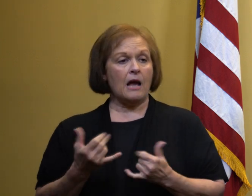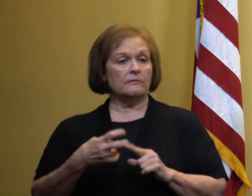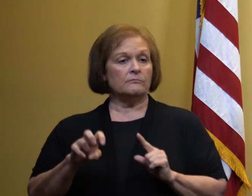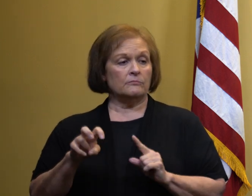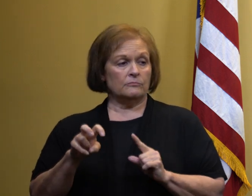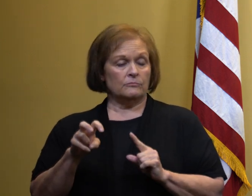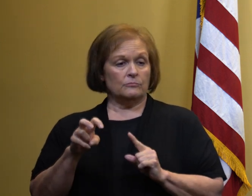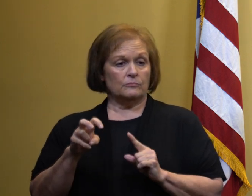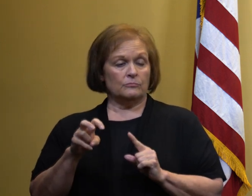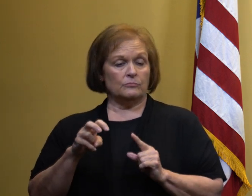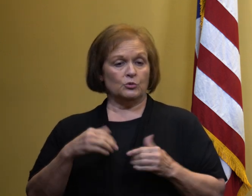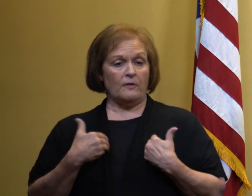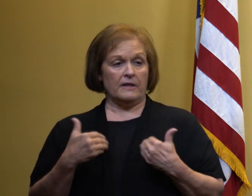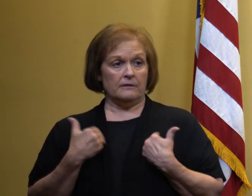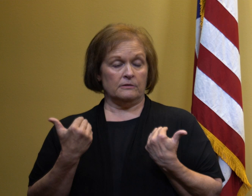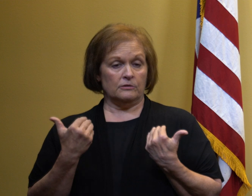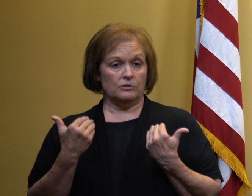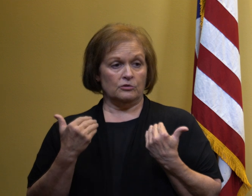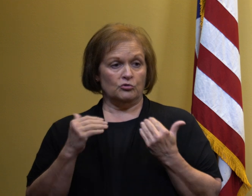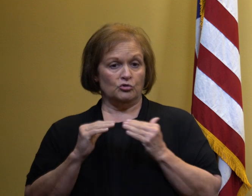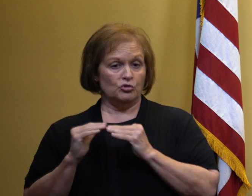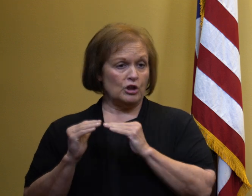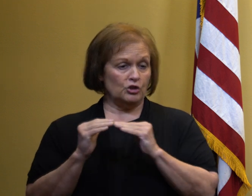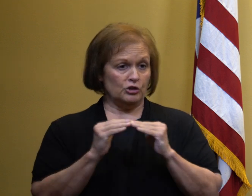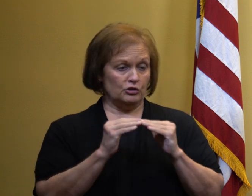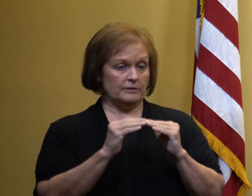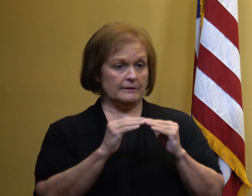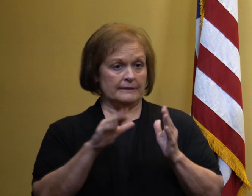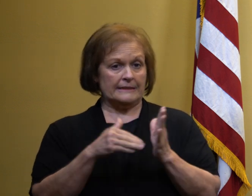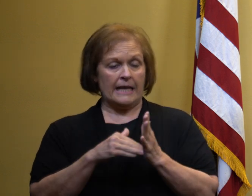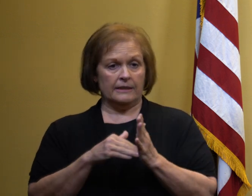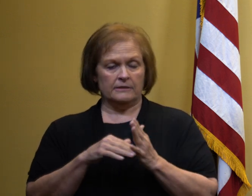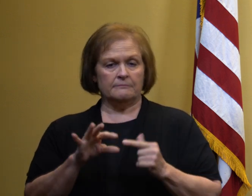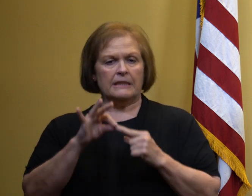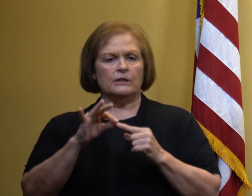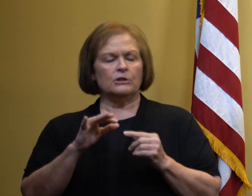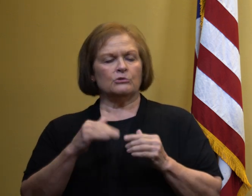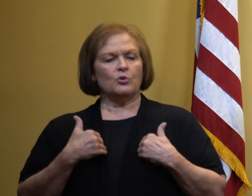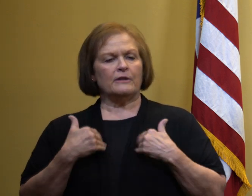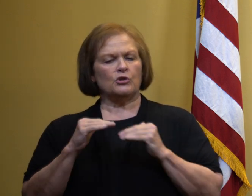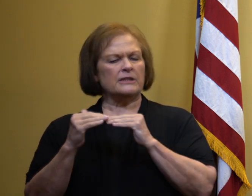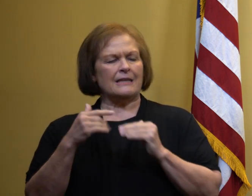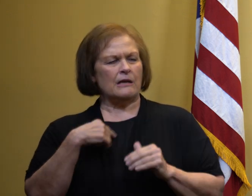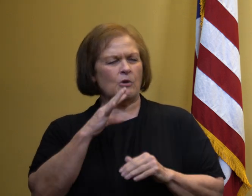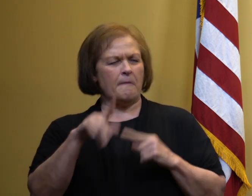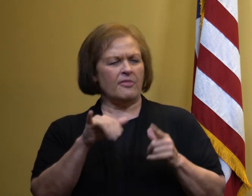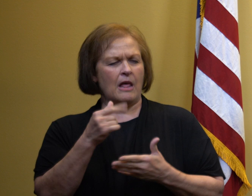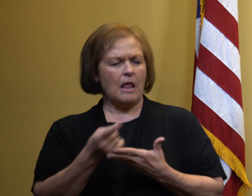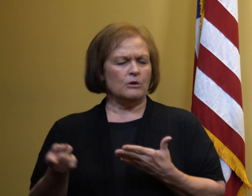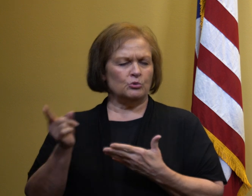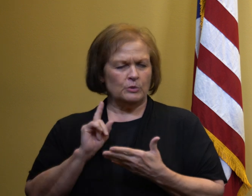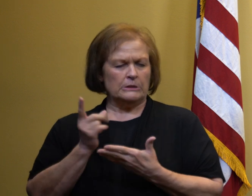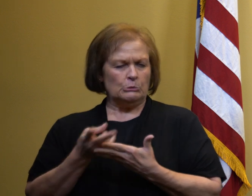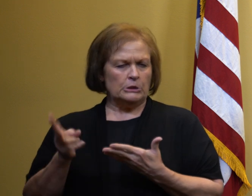to our Juvenile Justice Intervention Center, particularly juvenile justice. I touched this last week and even